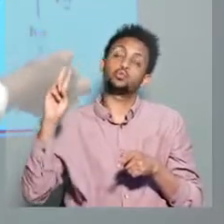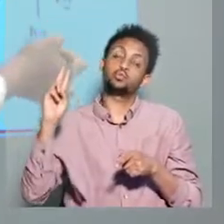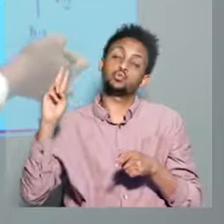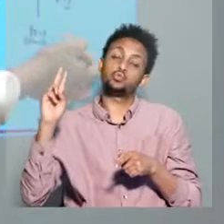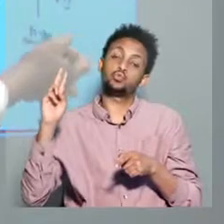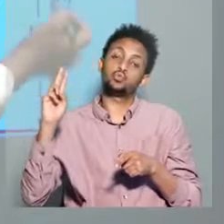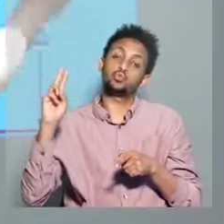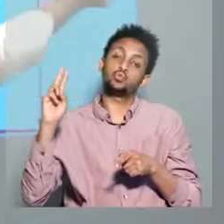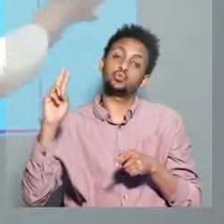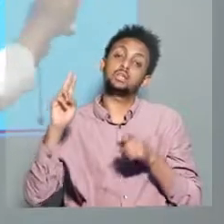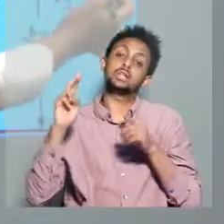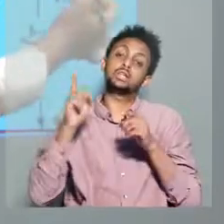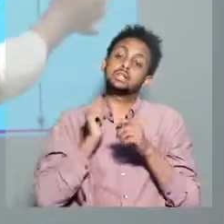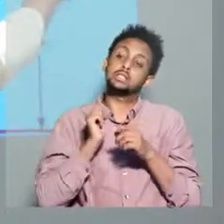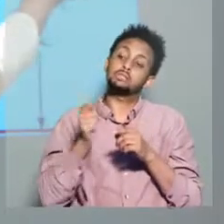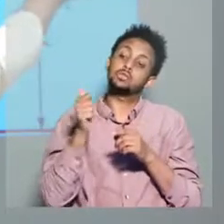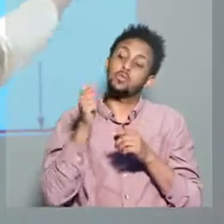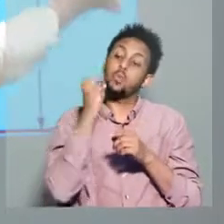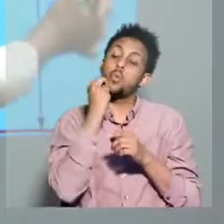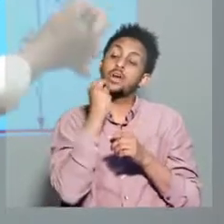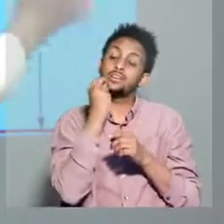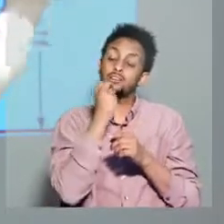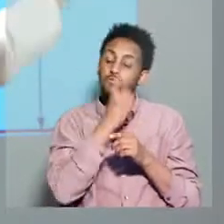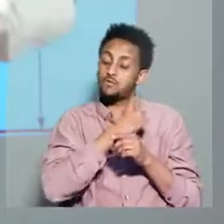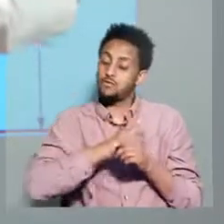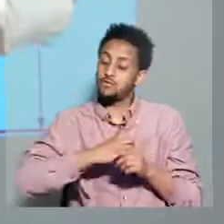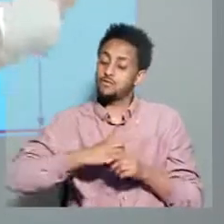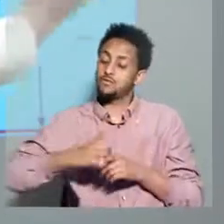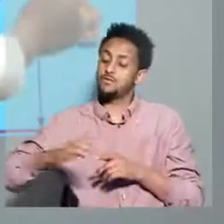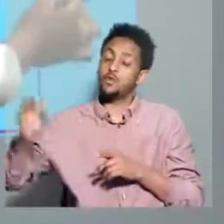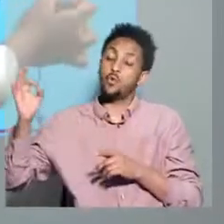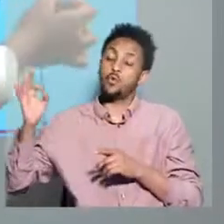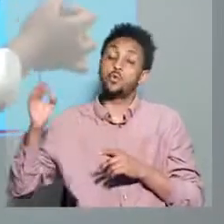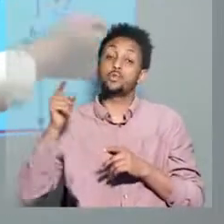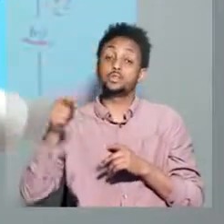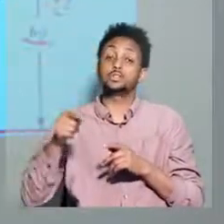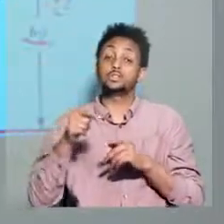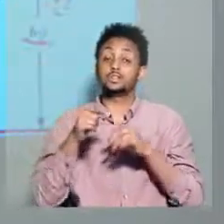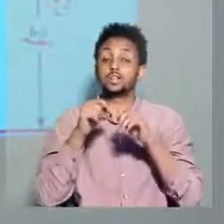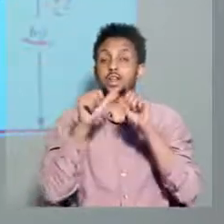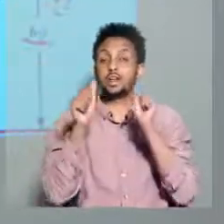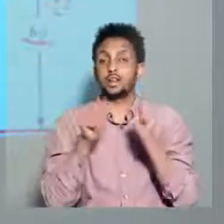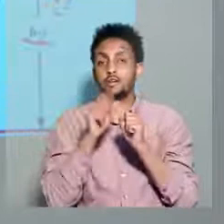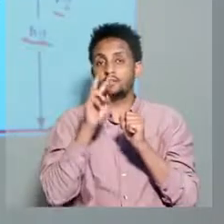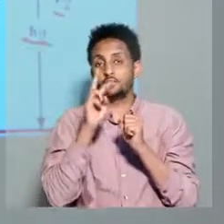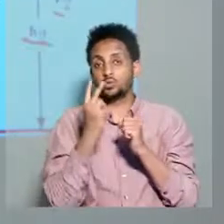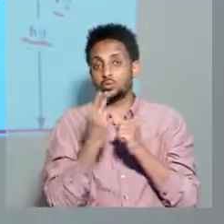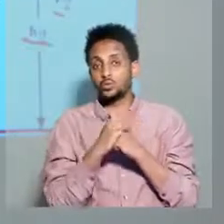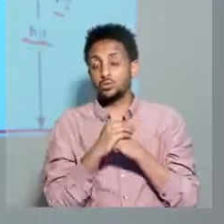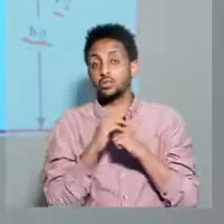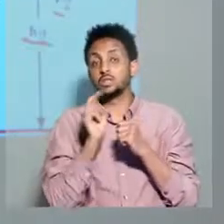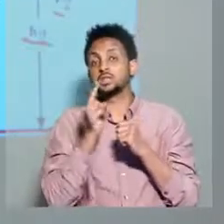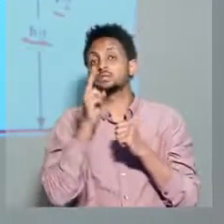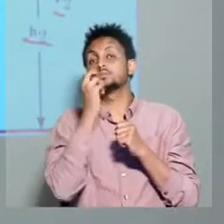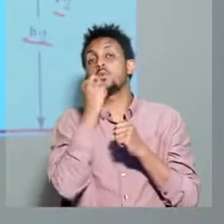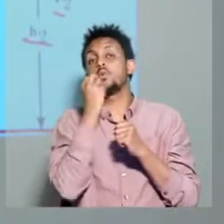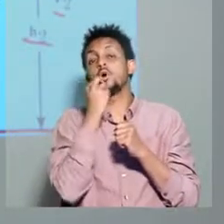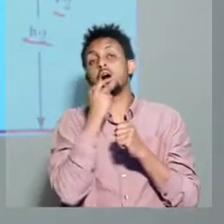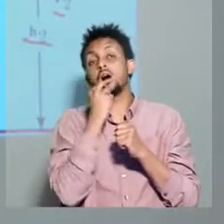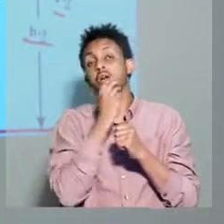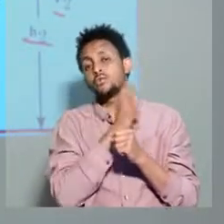h2, and the speed of the water as it flows through this cross-sectional area is v2, and the speed of the water